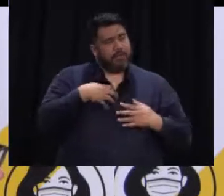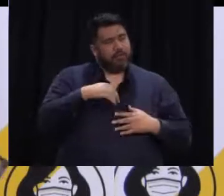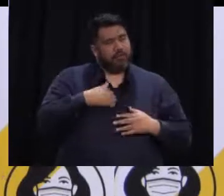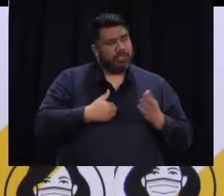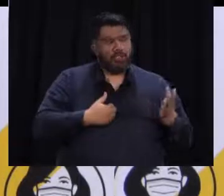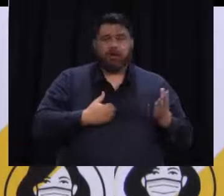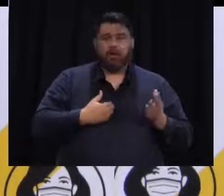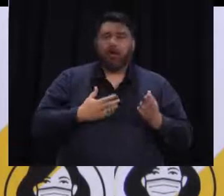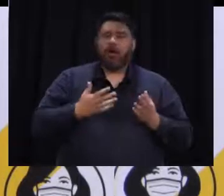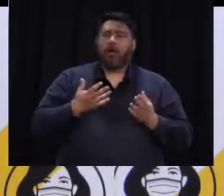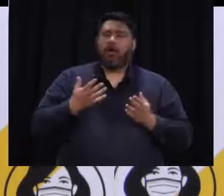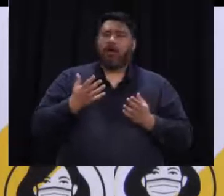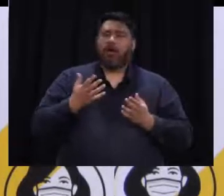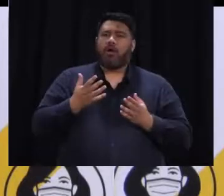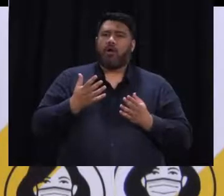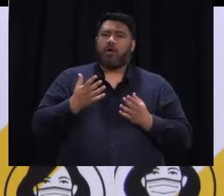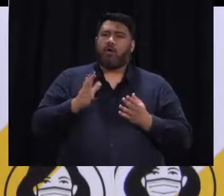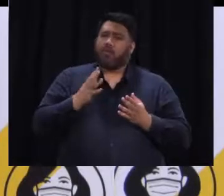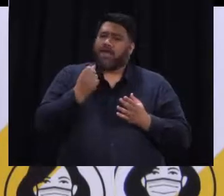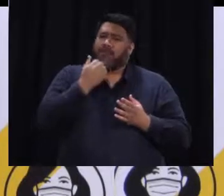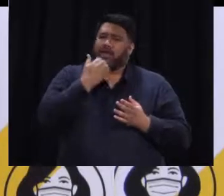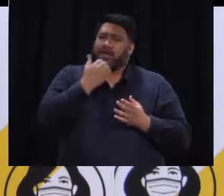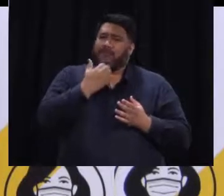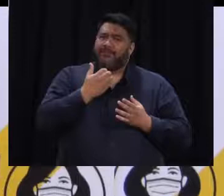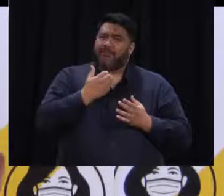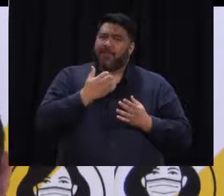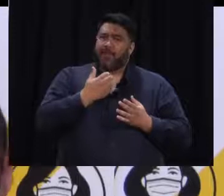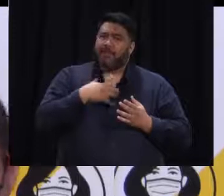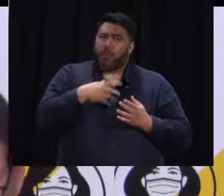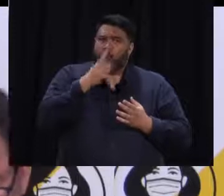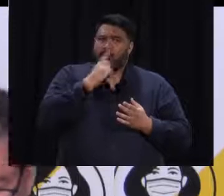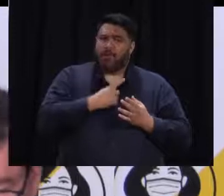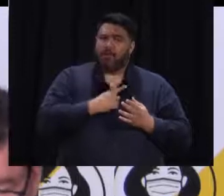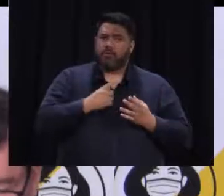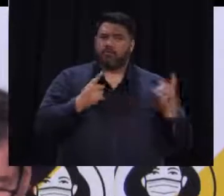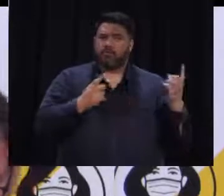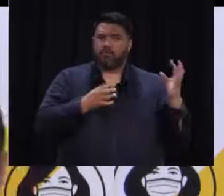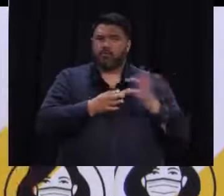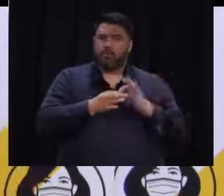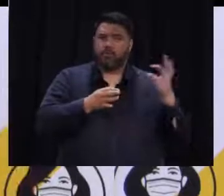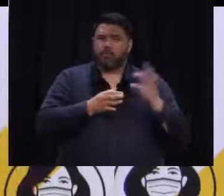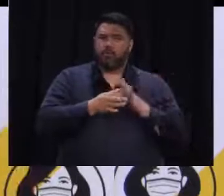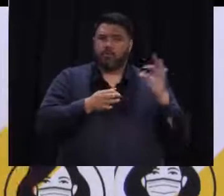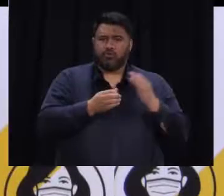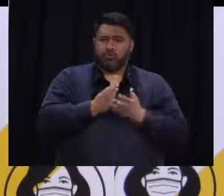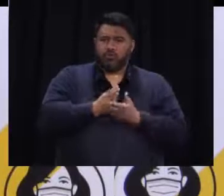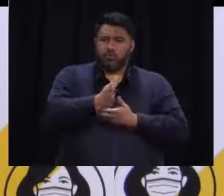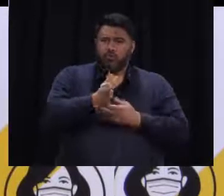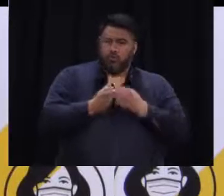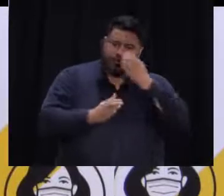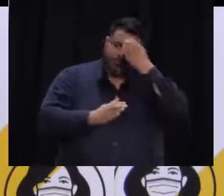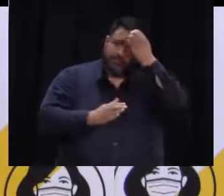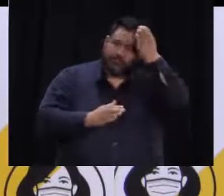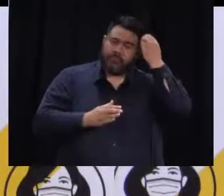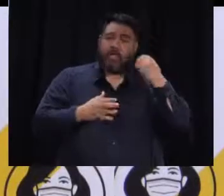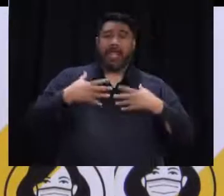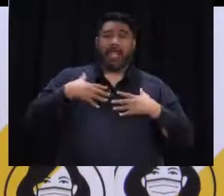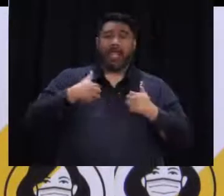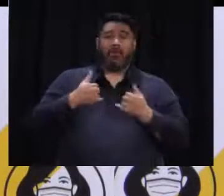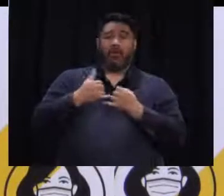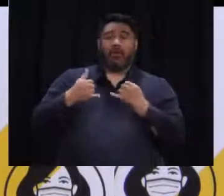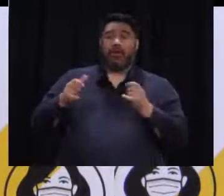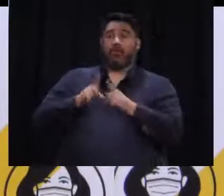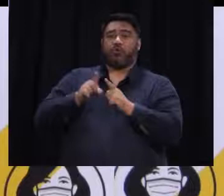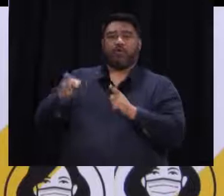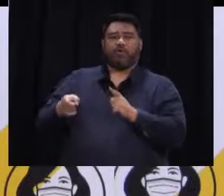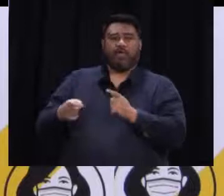so much short, but we are getting more people on all the time. The other thing I would say is that Healthline provides quite a bit of our surge capacity,